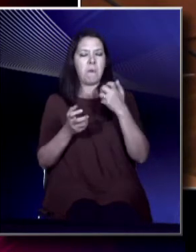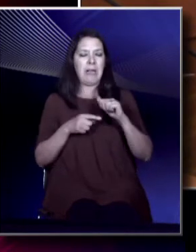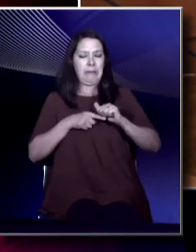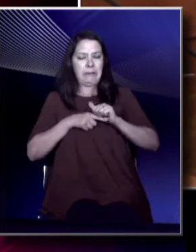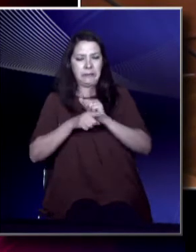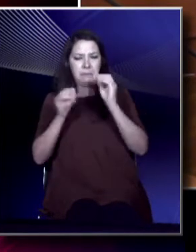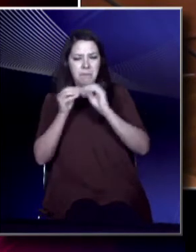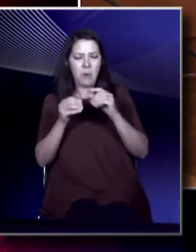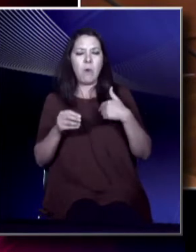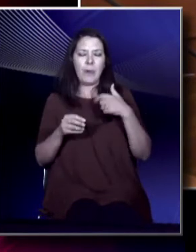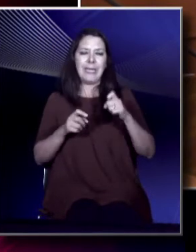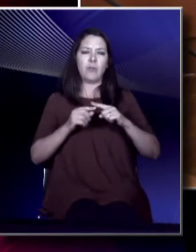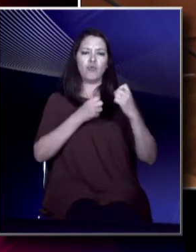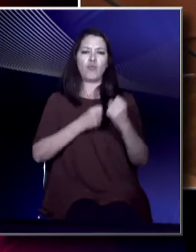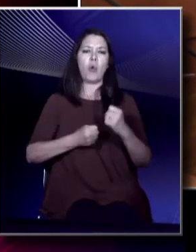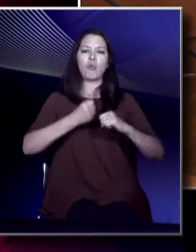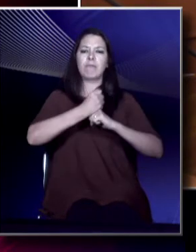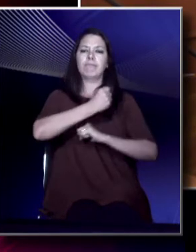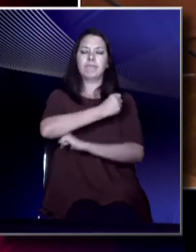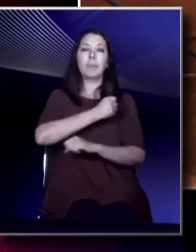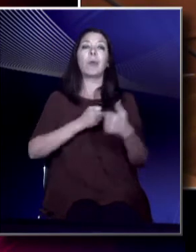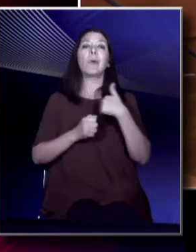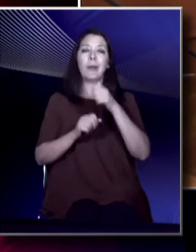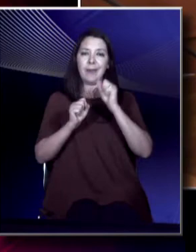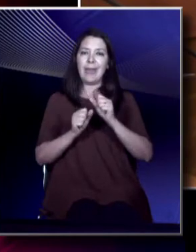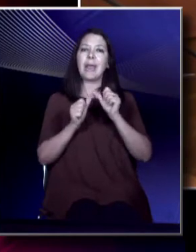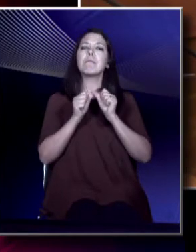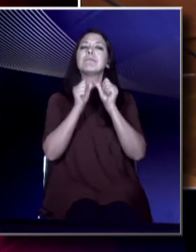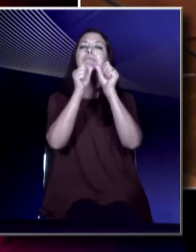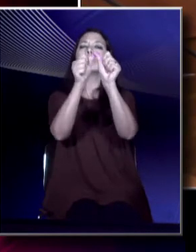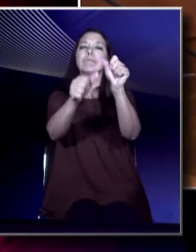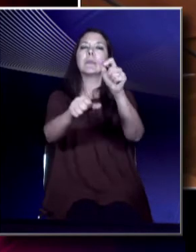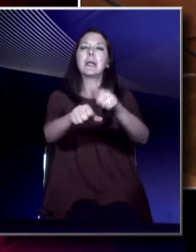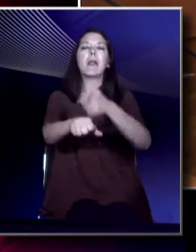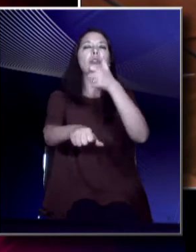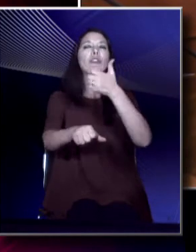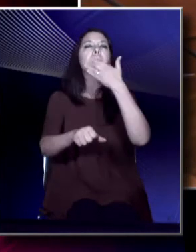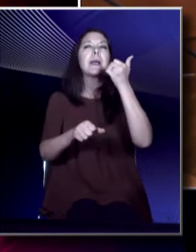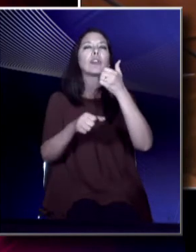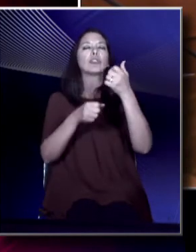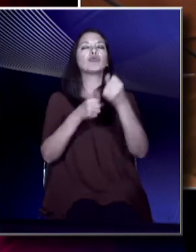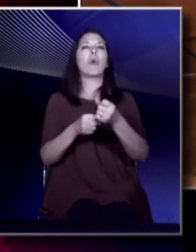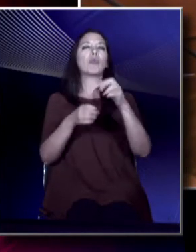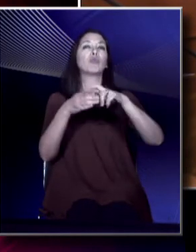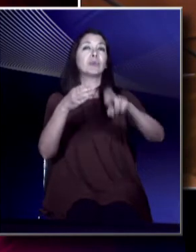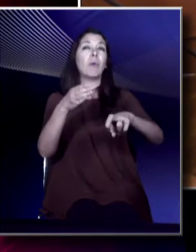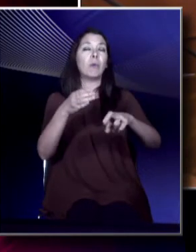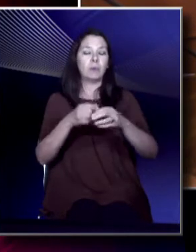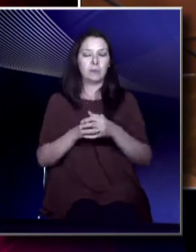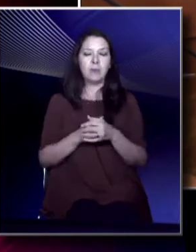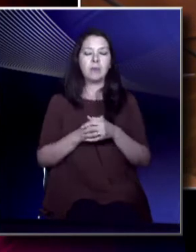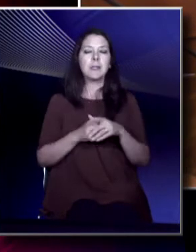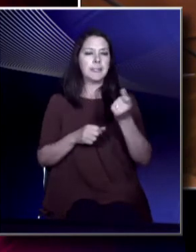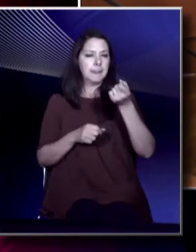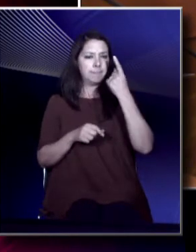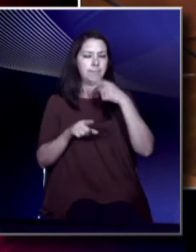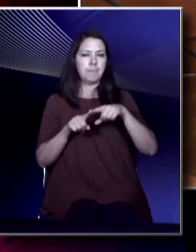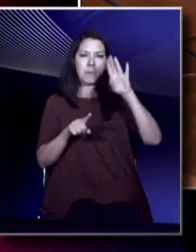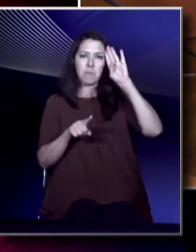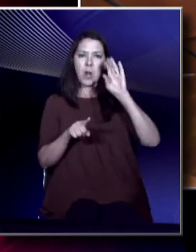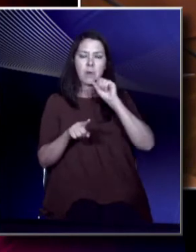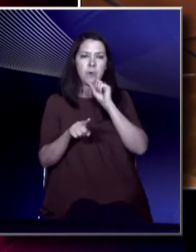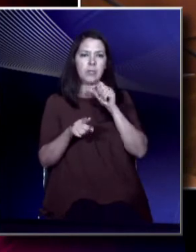reap longer, stronger, and better results. I knew at that point Barb was taking us in a solid, forward-thinking direction for the first